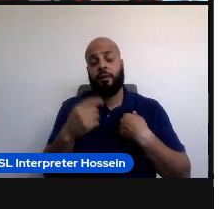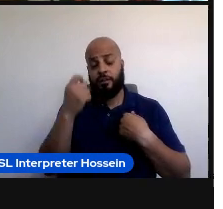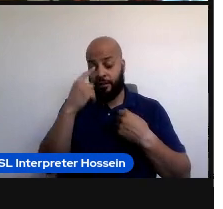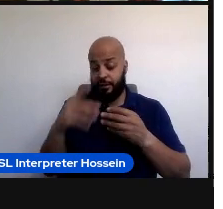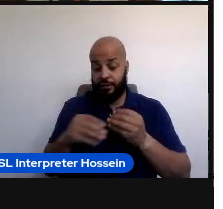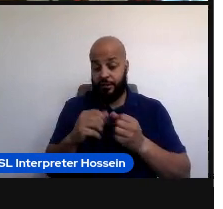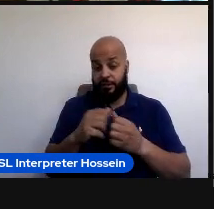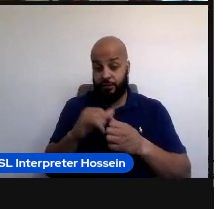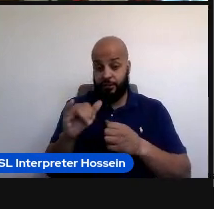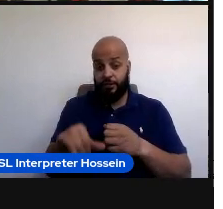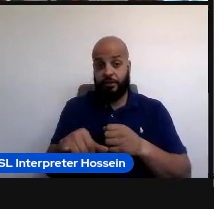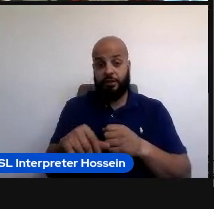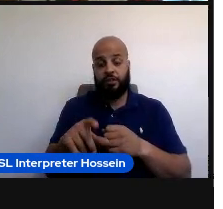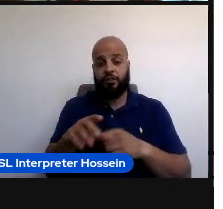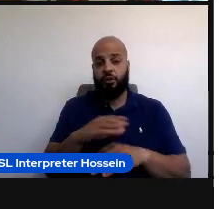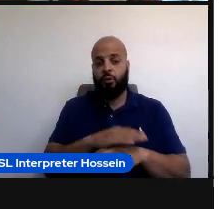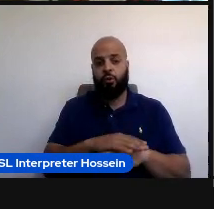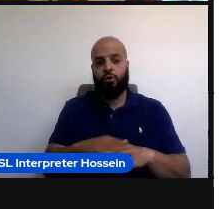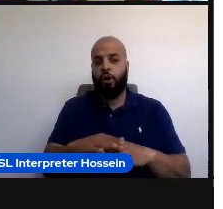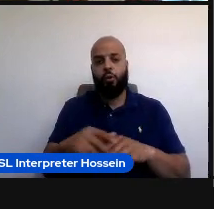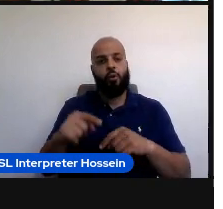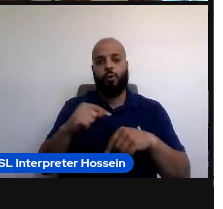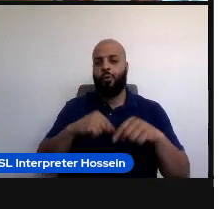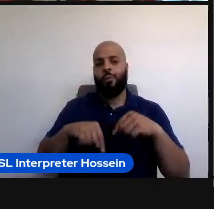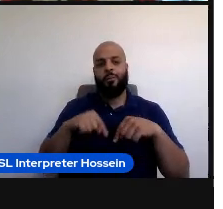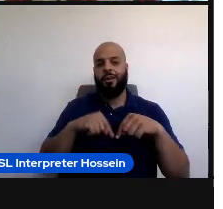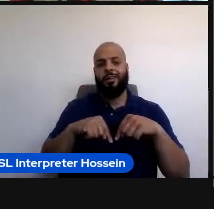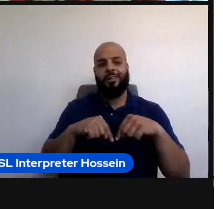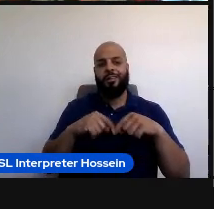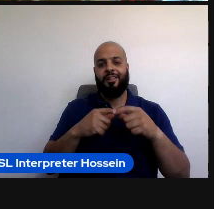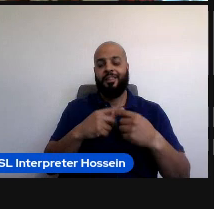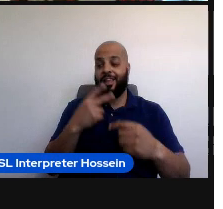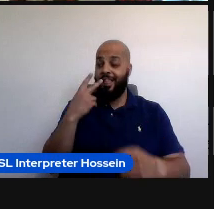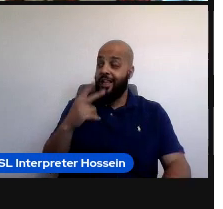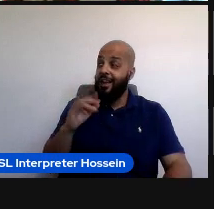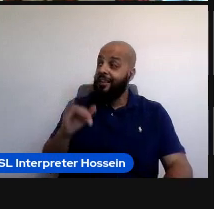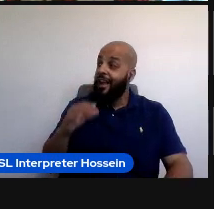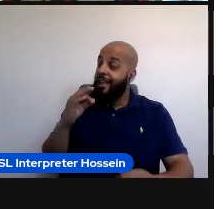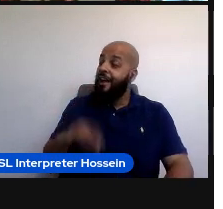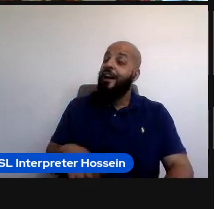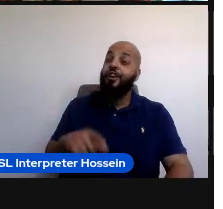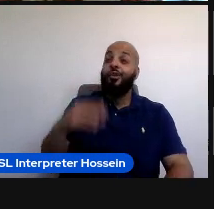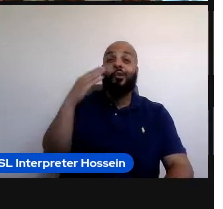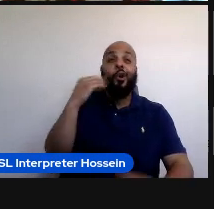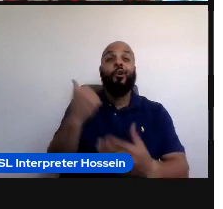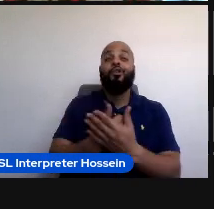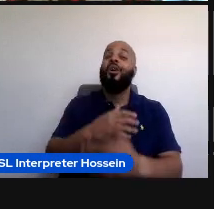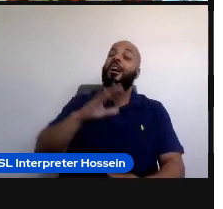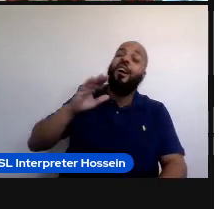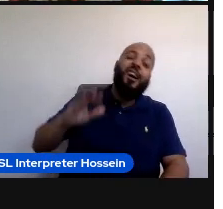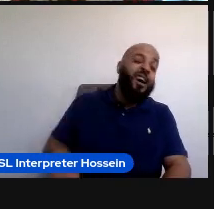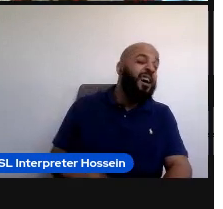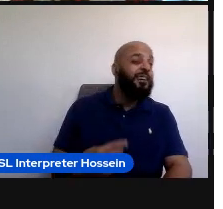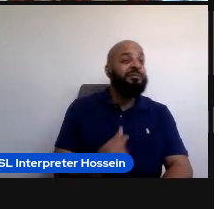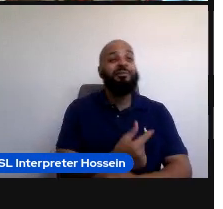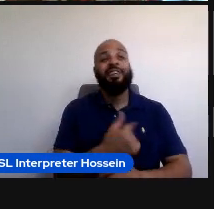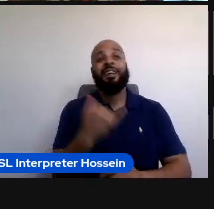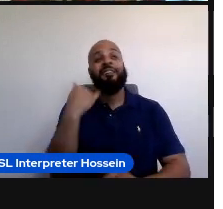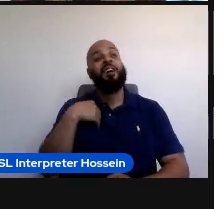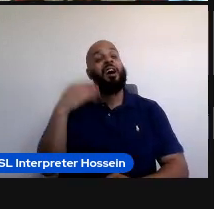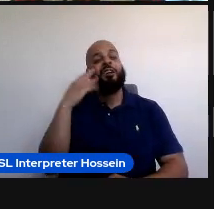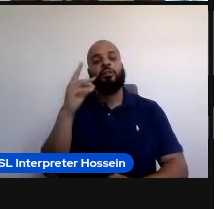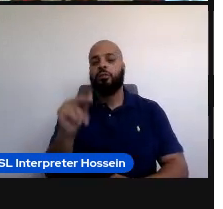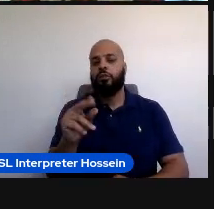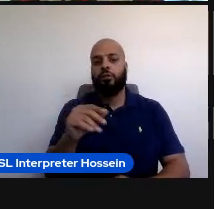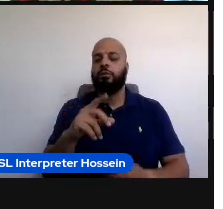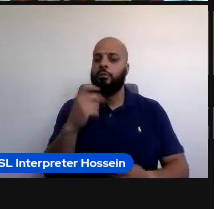that is don't go back and then look at that decision now that you know something new and just like, oh man, if I'd only knew. It's like, no, you